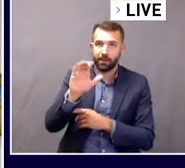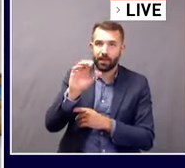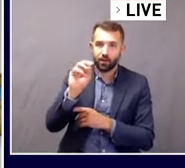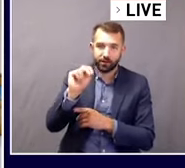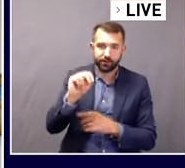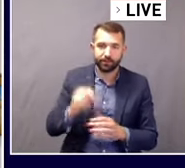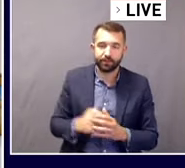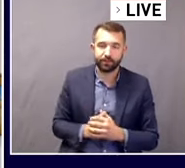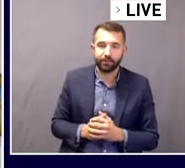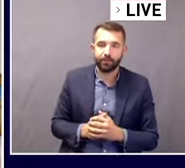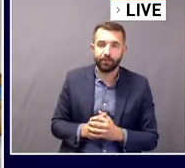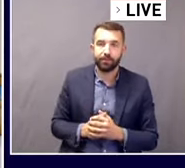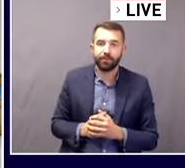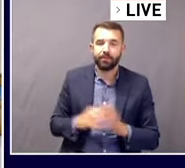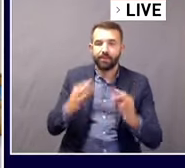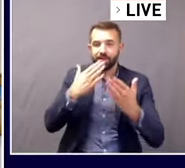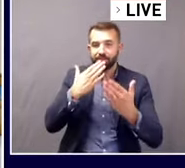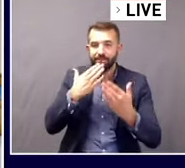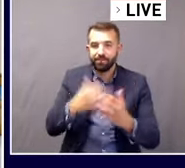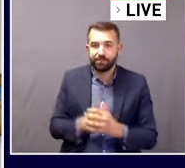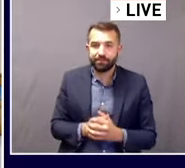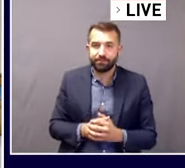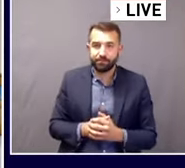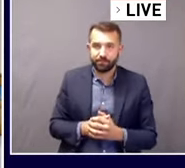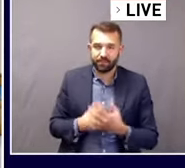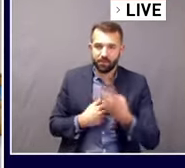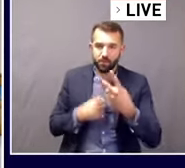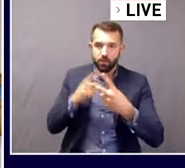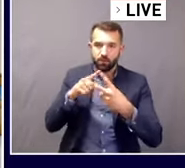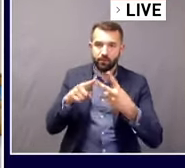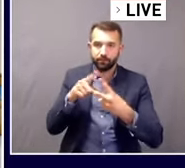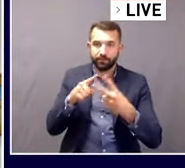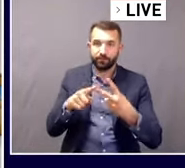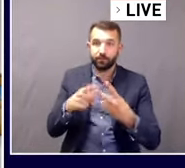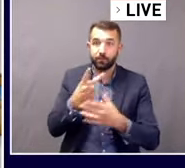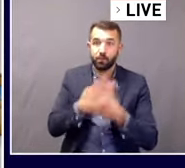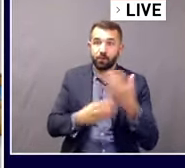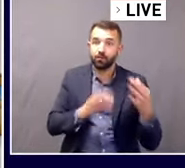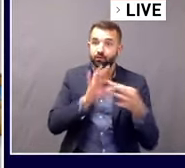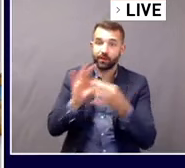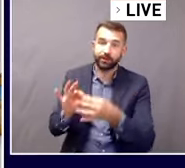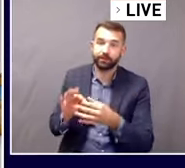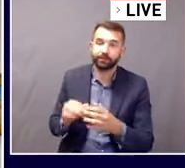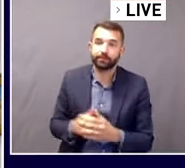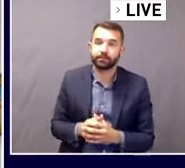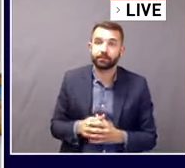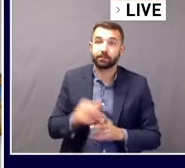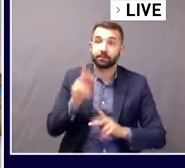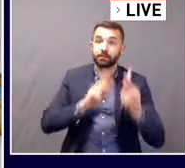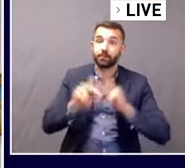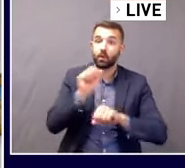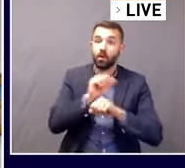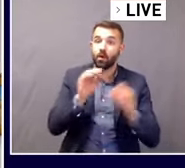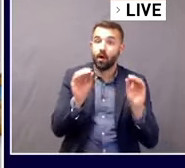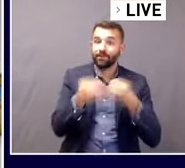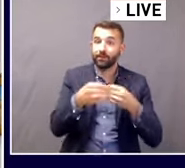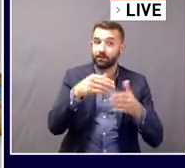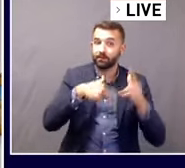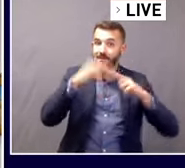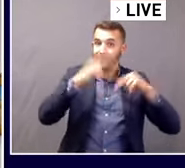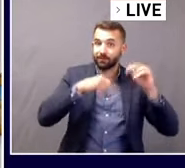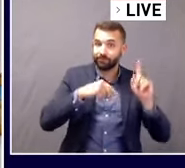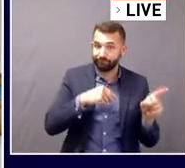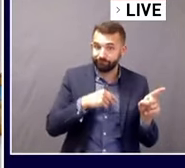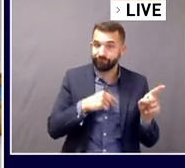Hi, Dr. Shah. Thank you. So I have 2 questions about guidelines for office buildings that I don't believe have been specifically addressed in